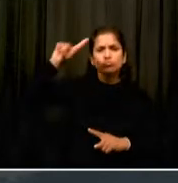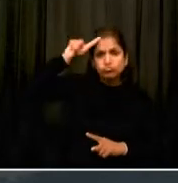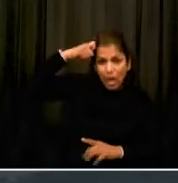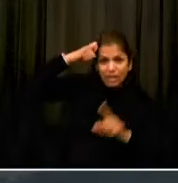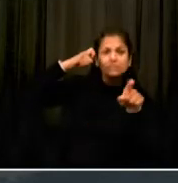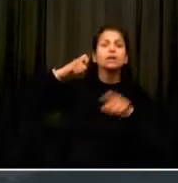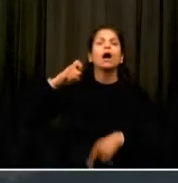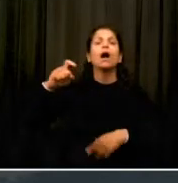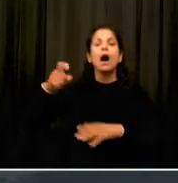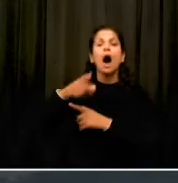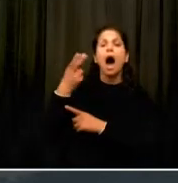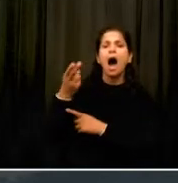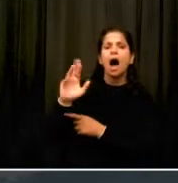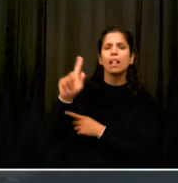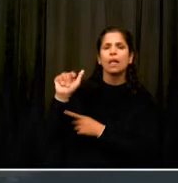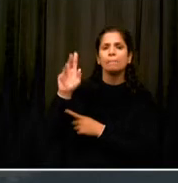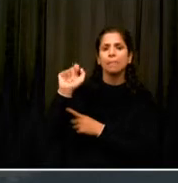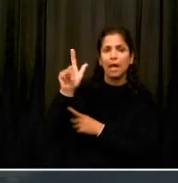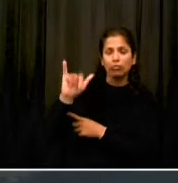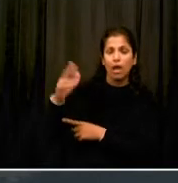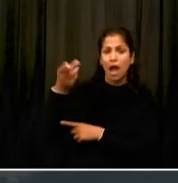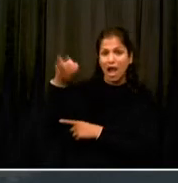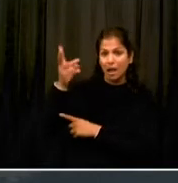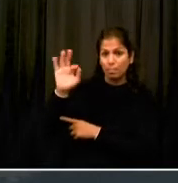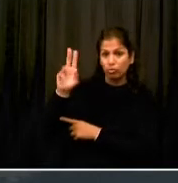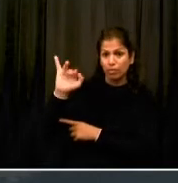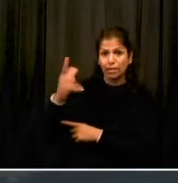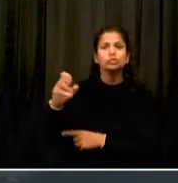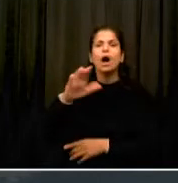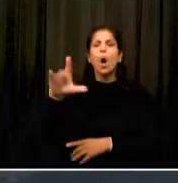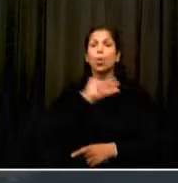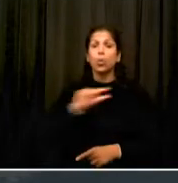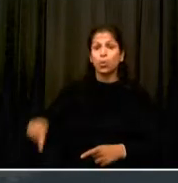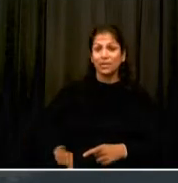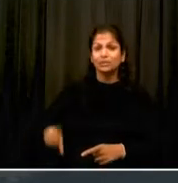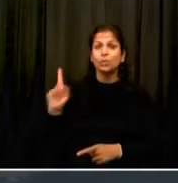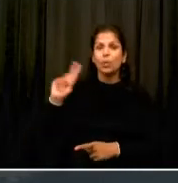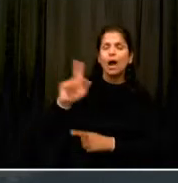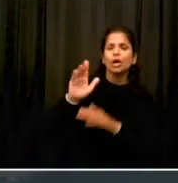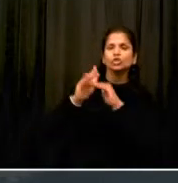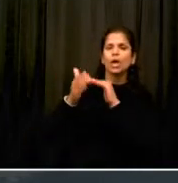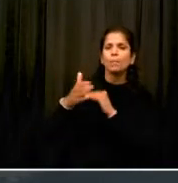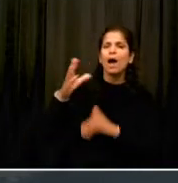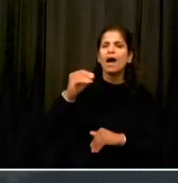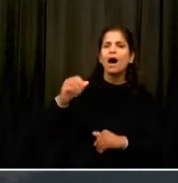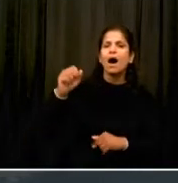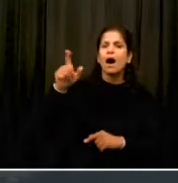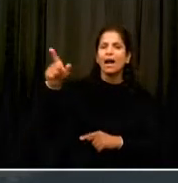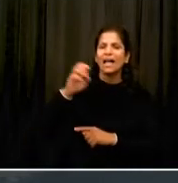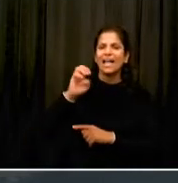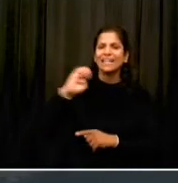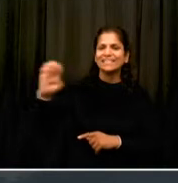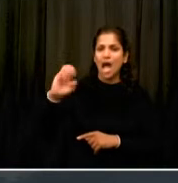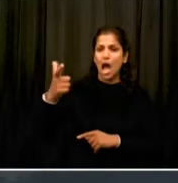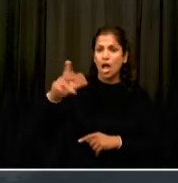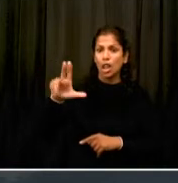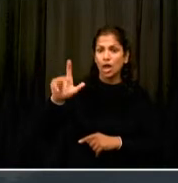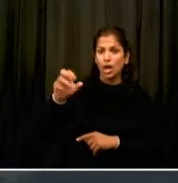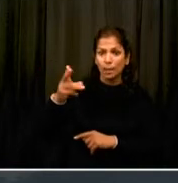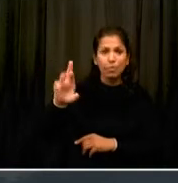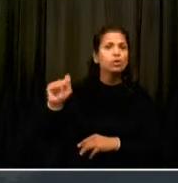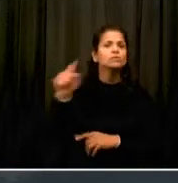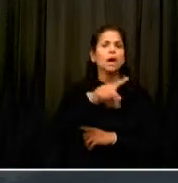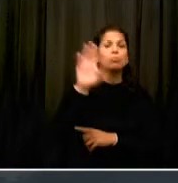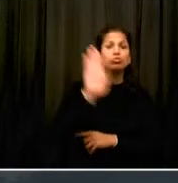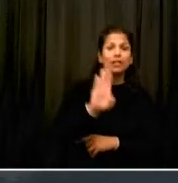in Brooklyn, Kosciuszko Pool in Bed-Stuy, Brooklyn, Wagner in East Harlem, Liberty in Jamaica, Queens, Fisher in East